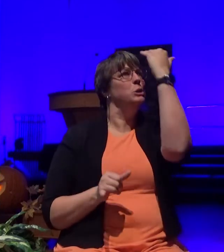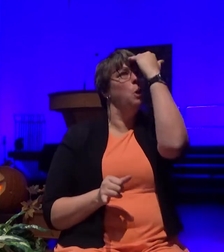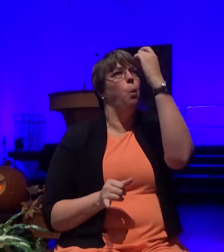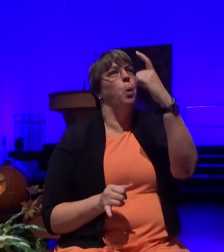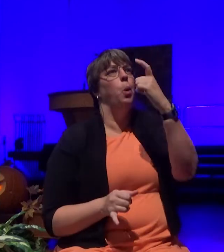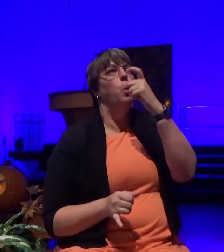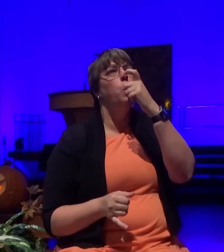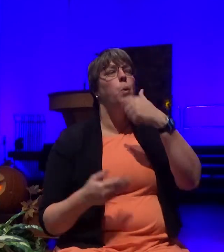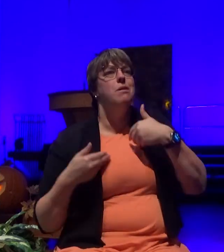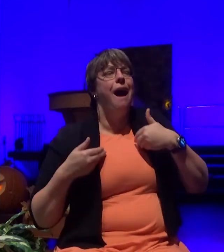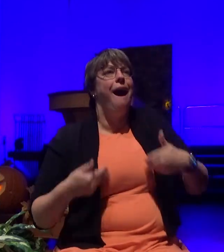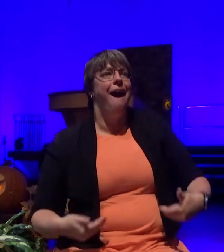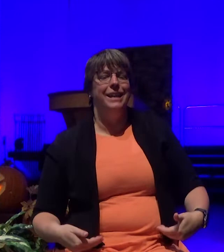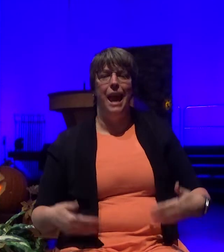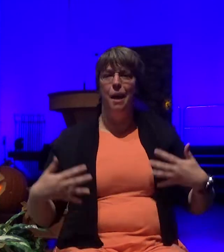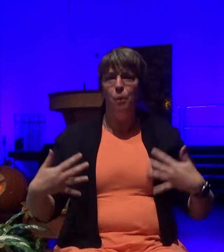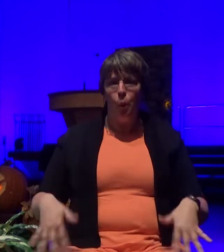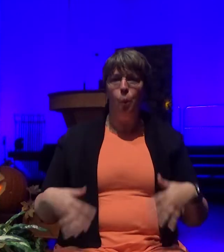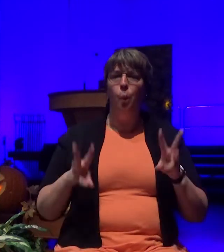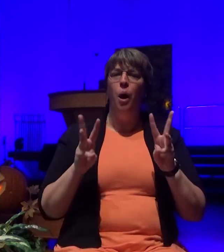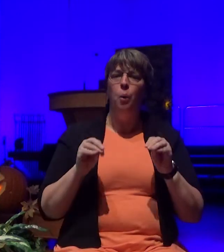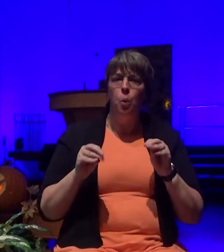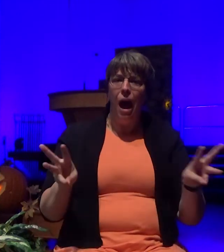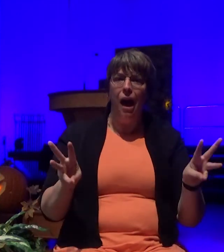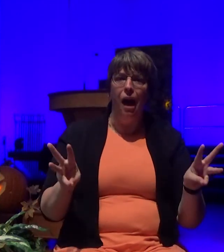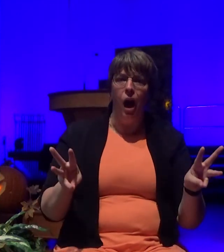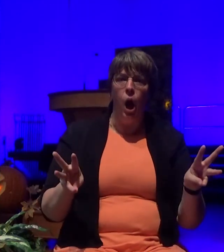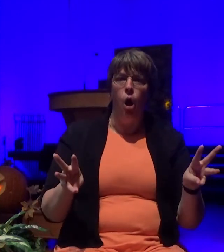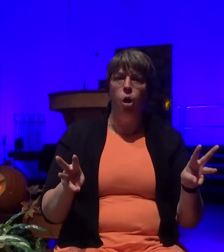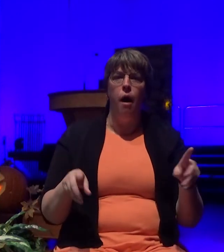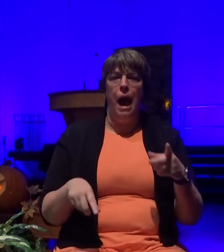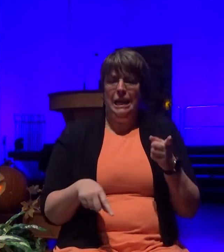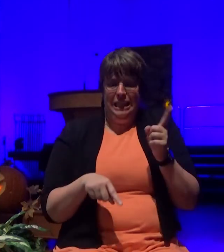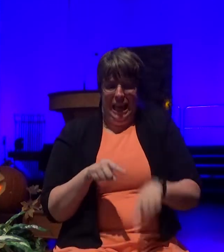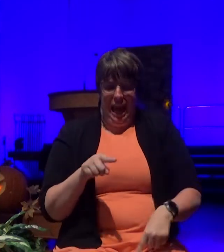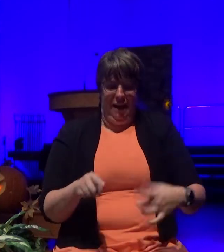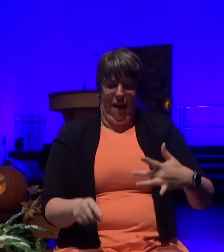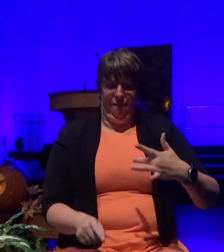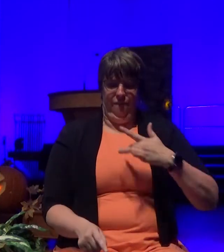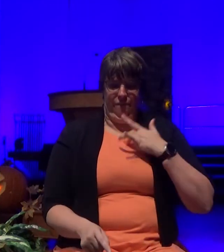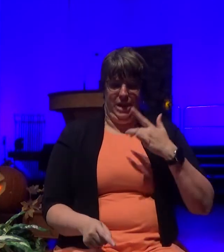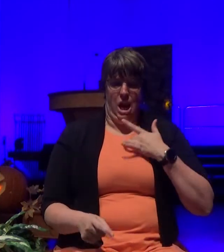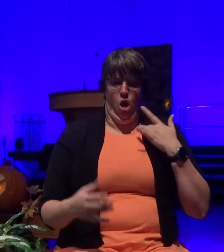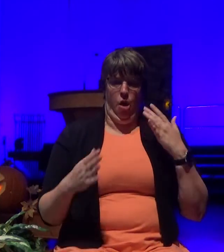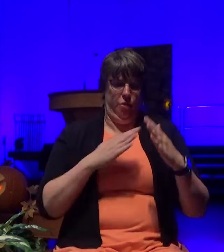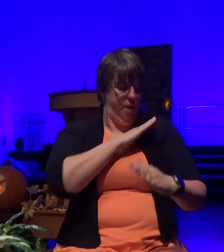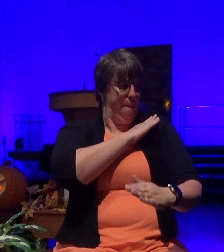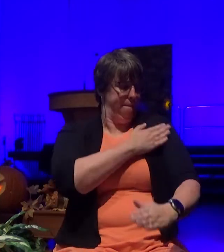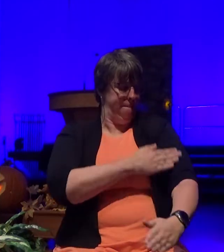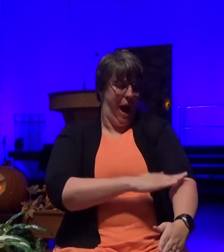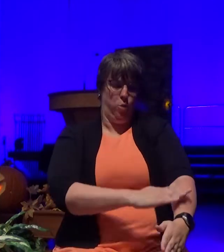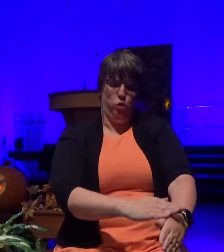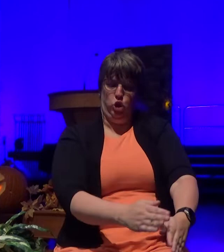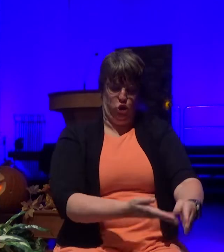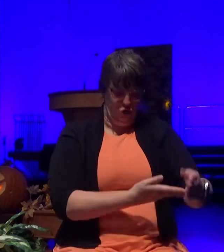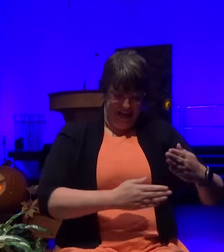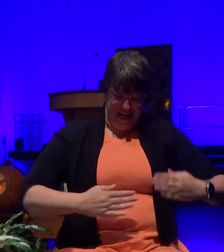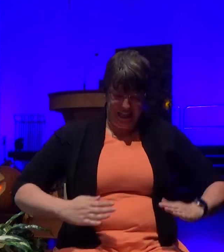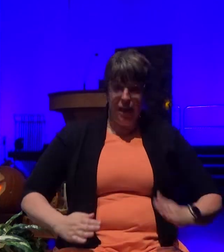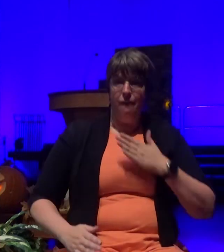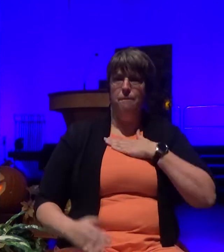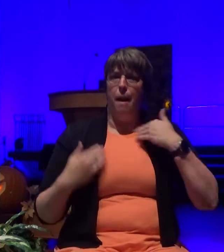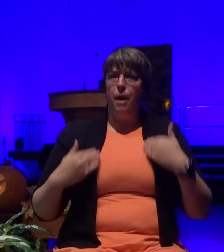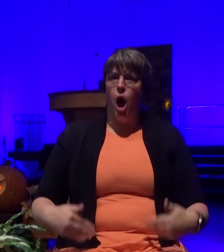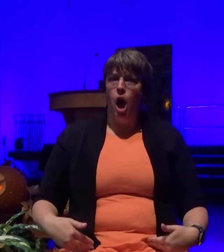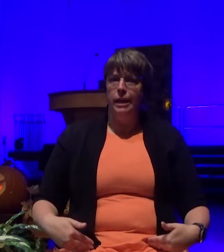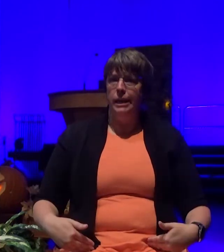I can't feel the boundaries of my body anymore or my beingness anymore. I am immersed in